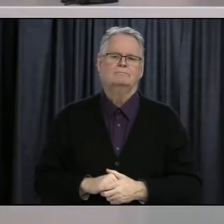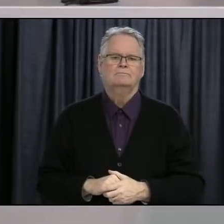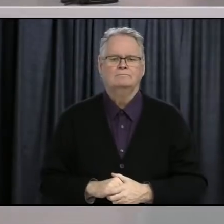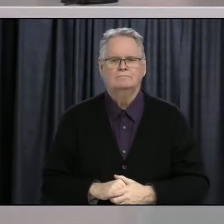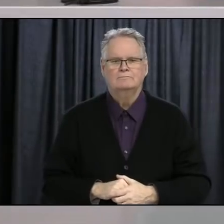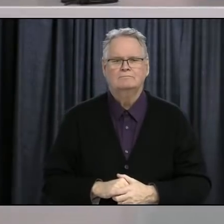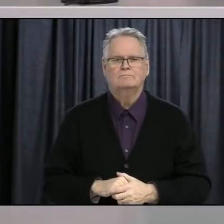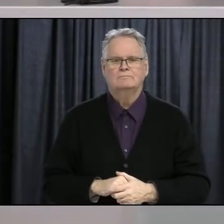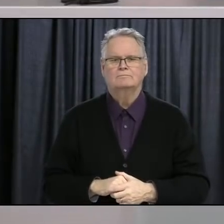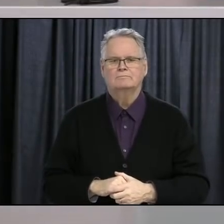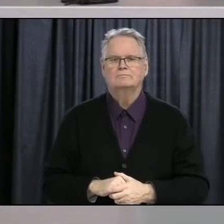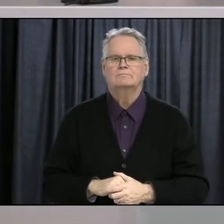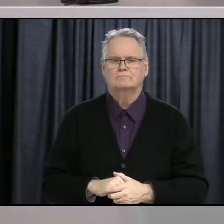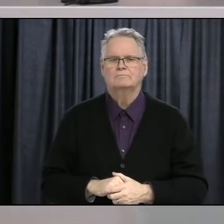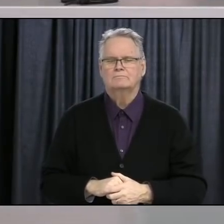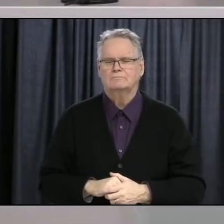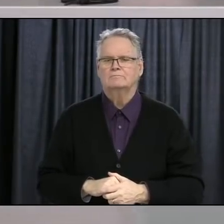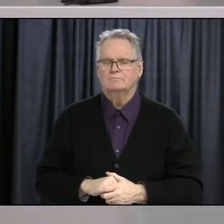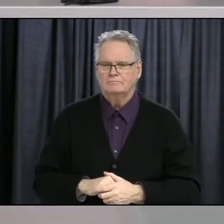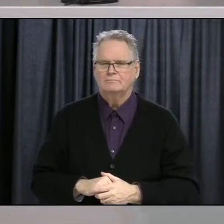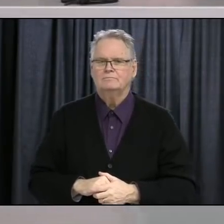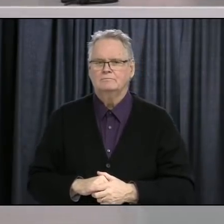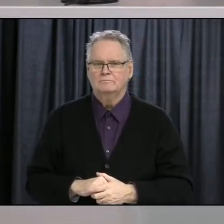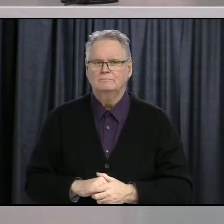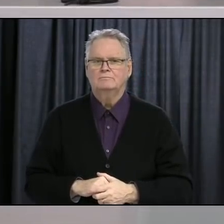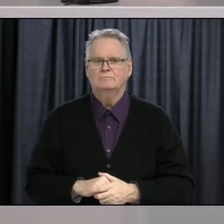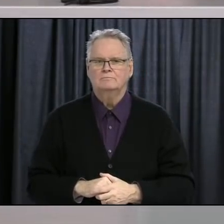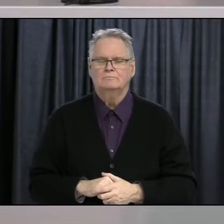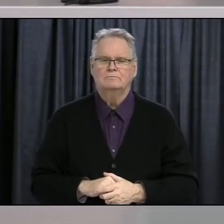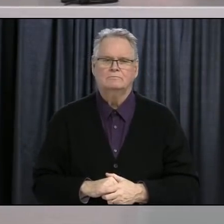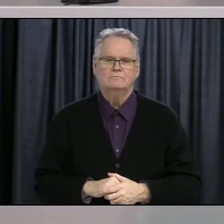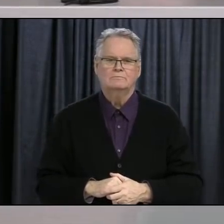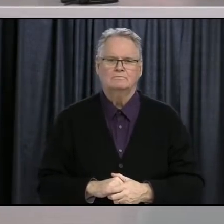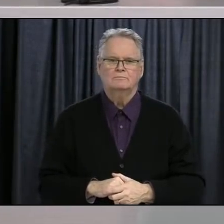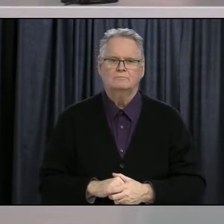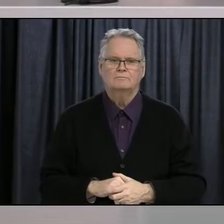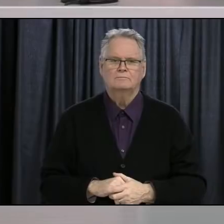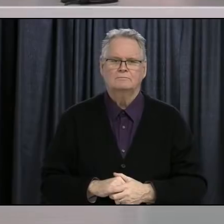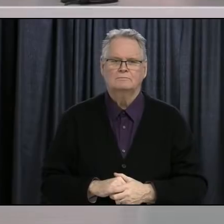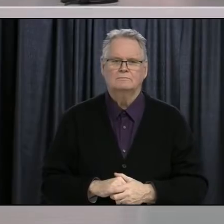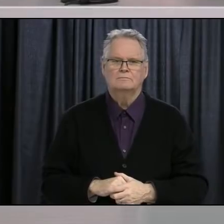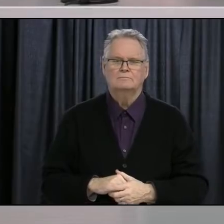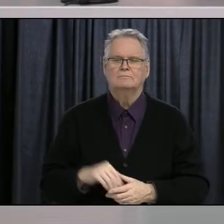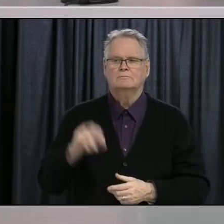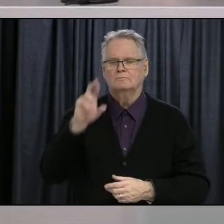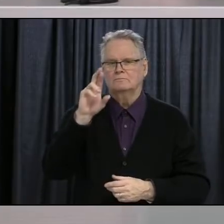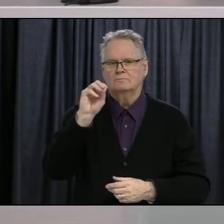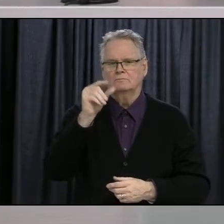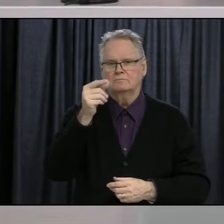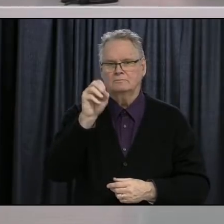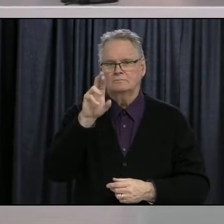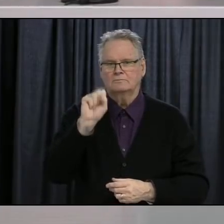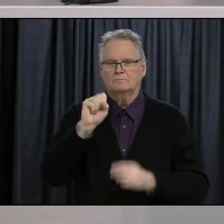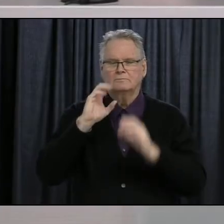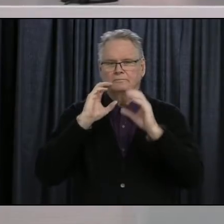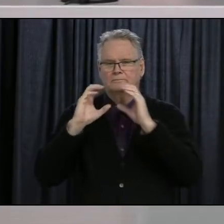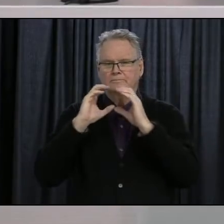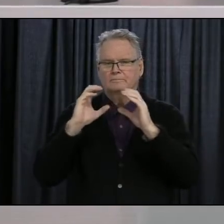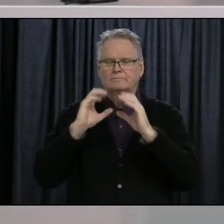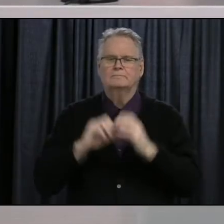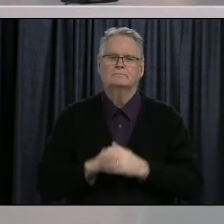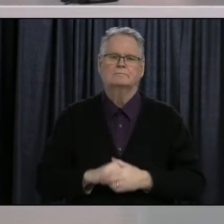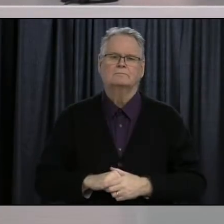Thank you. Our next questions are from Jason Piercy with Rogers Communications. Please go ahead. Hi,